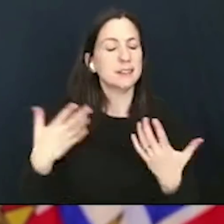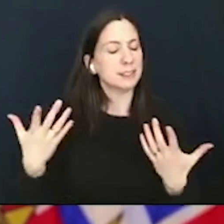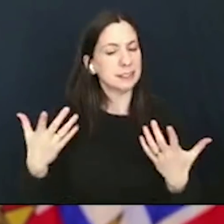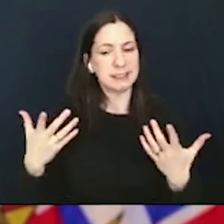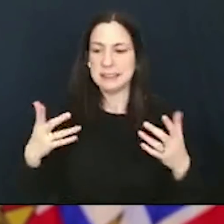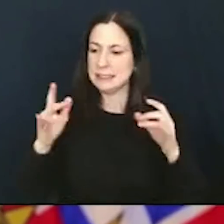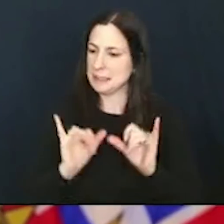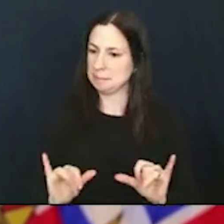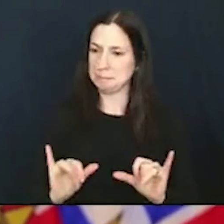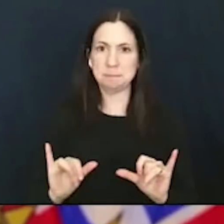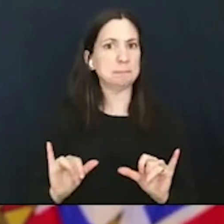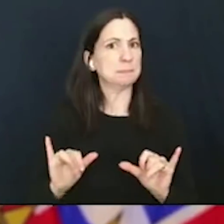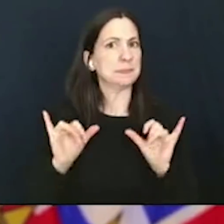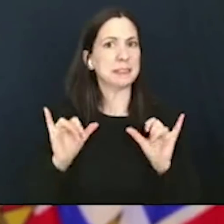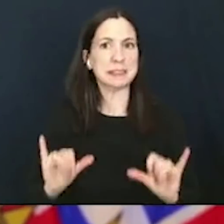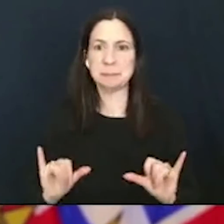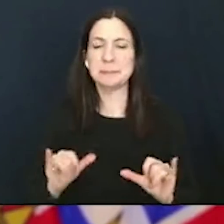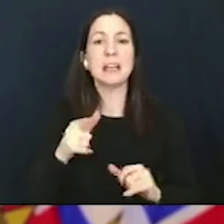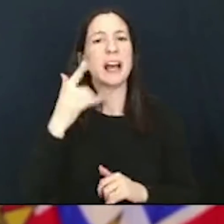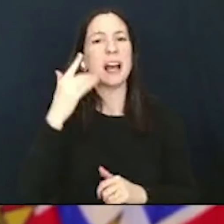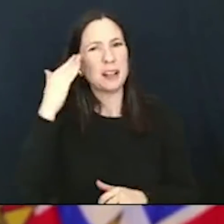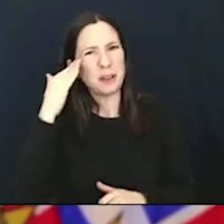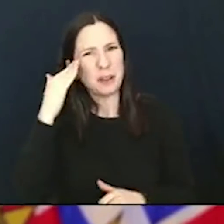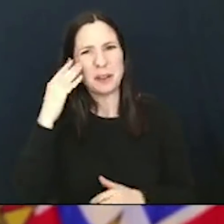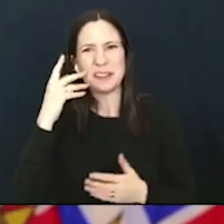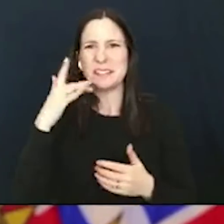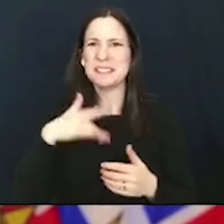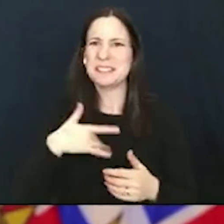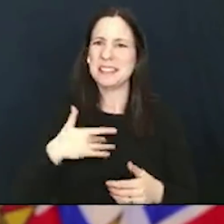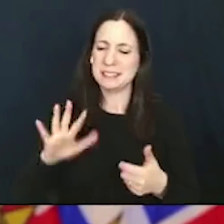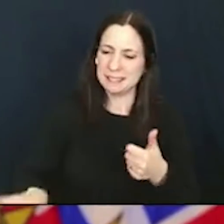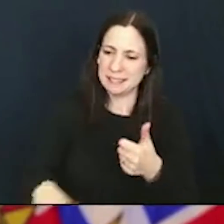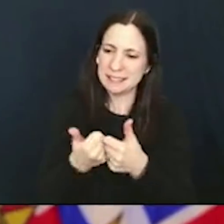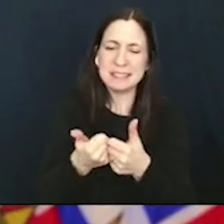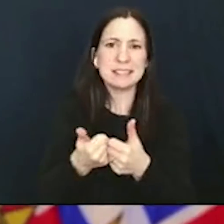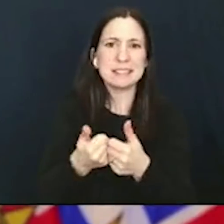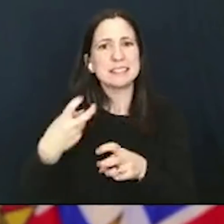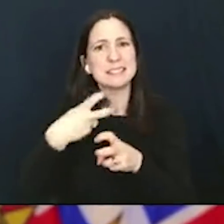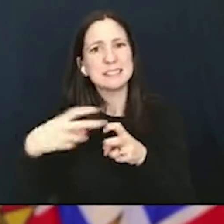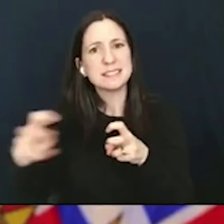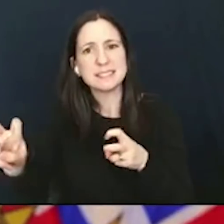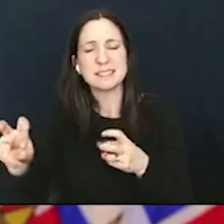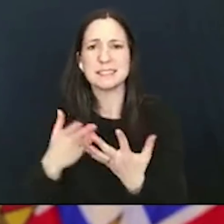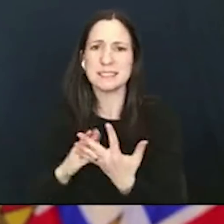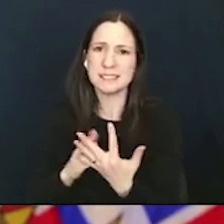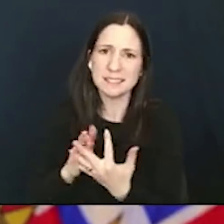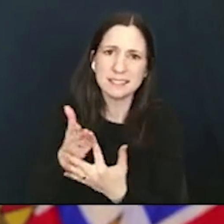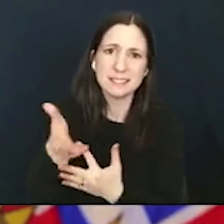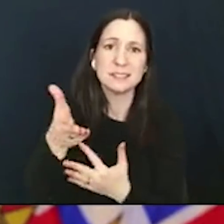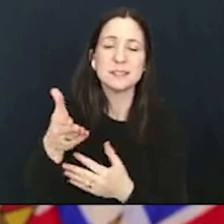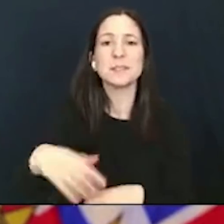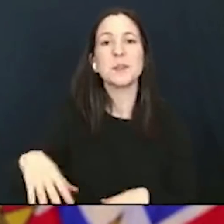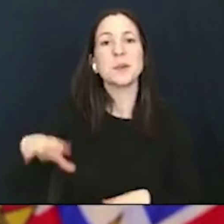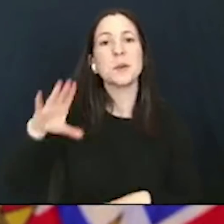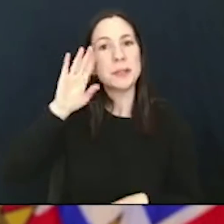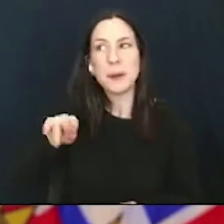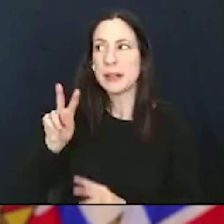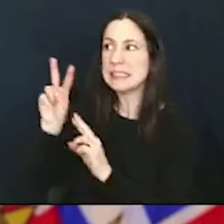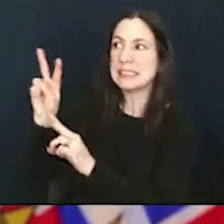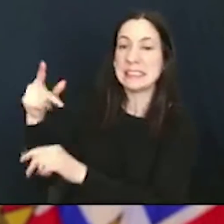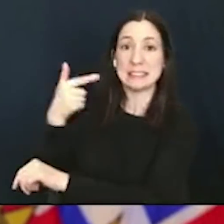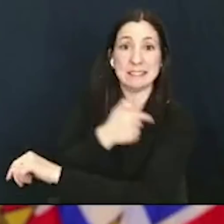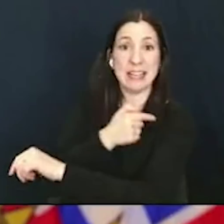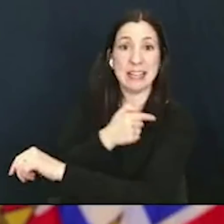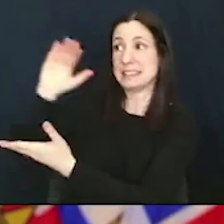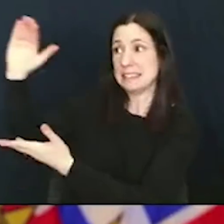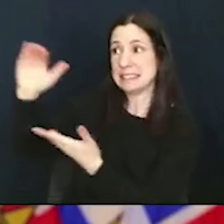even as it becomes more and more challenging. We know that there's more vaccine that's coming. We know that we're ramping up and we're